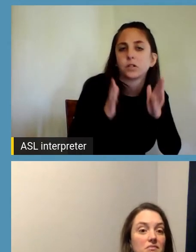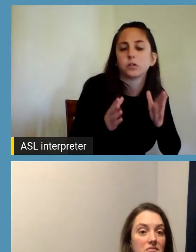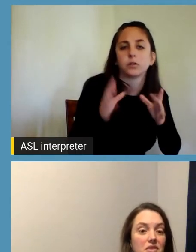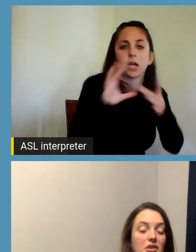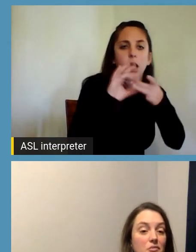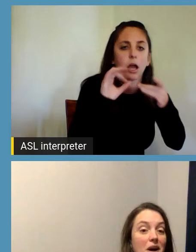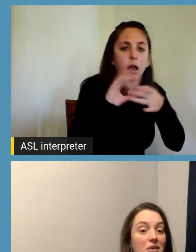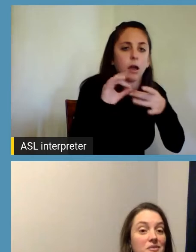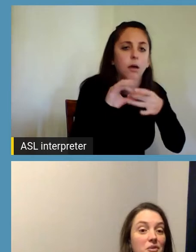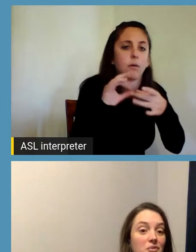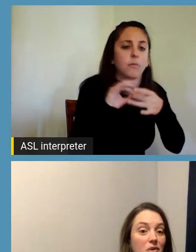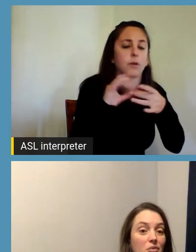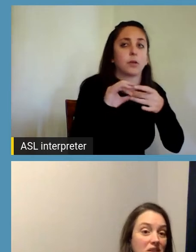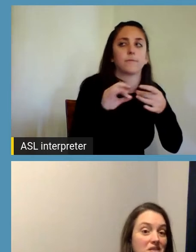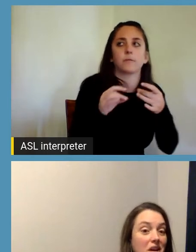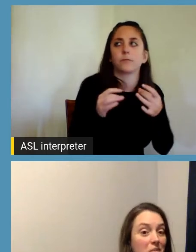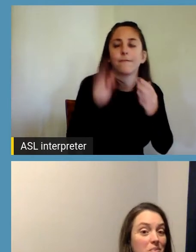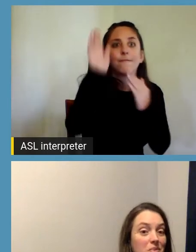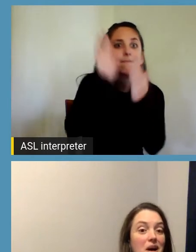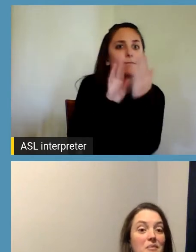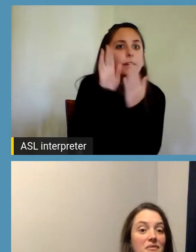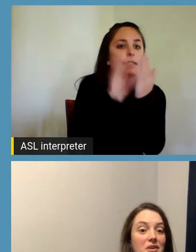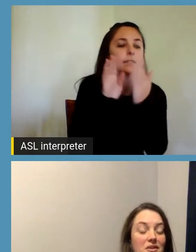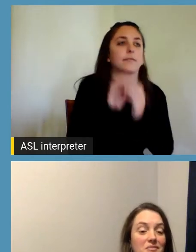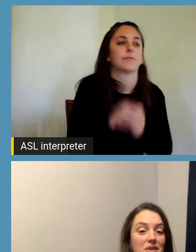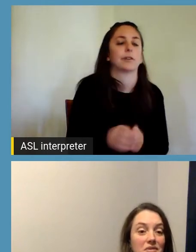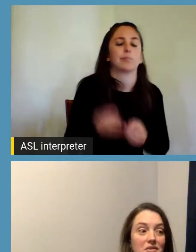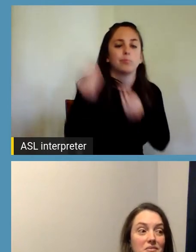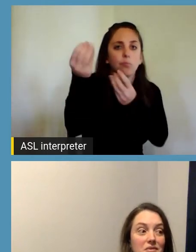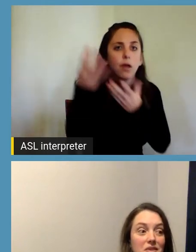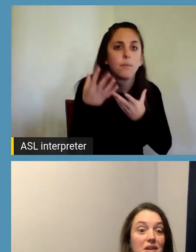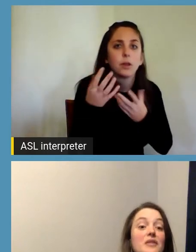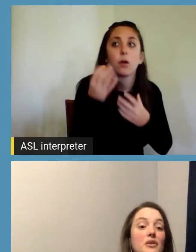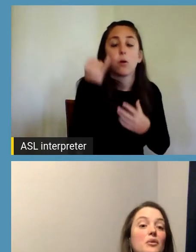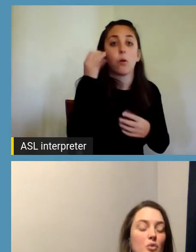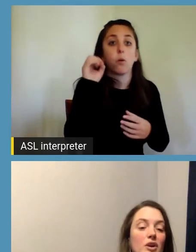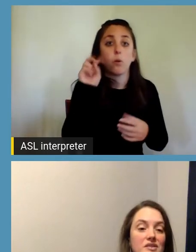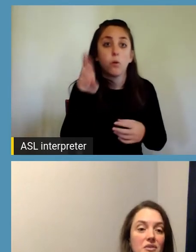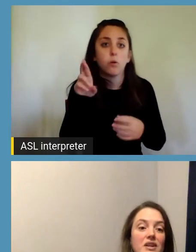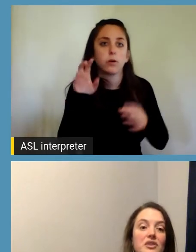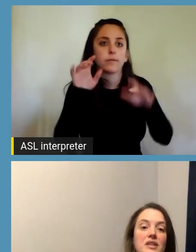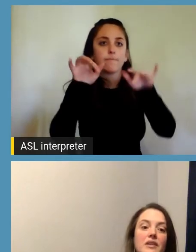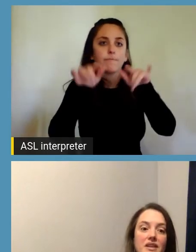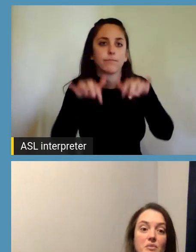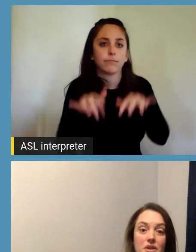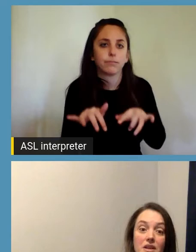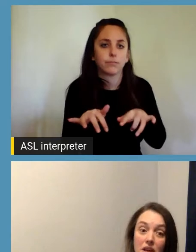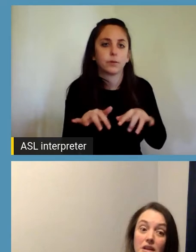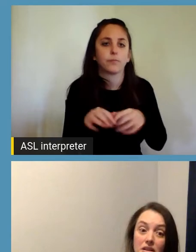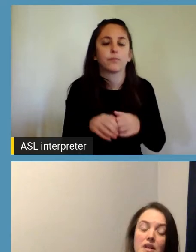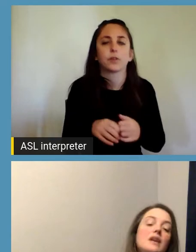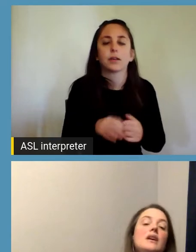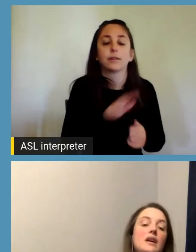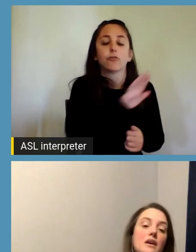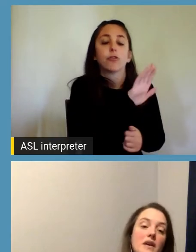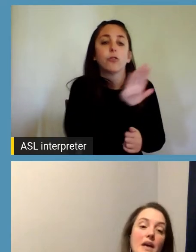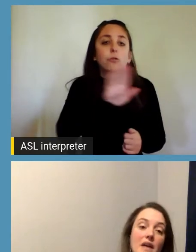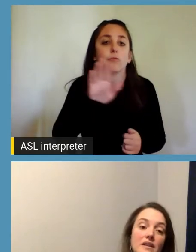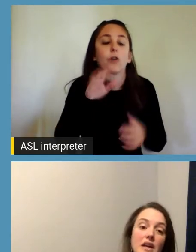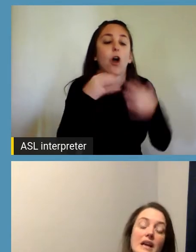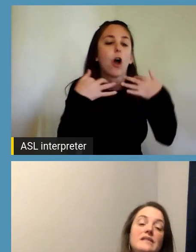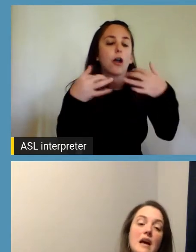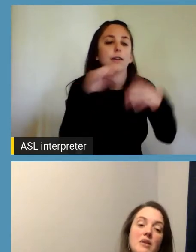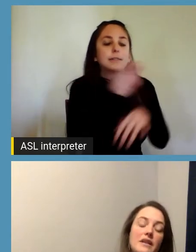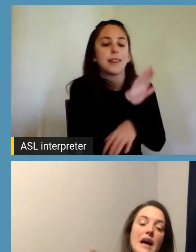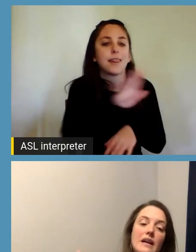own mouths, or what they type. If they're like in their own words, they're actually telling us what they think, and